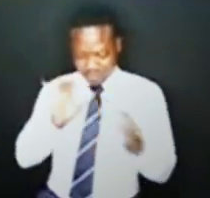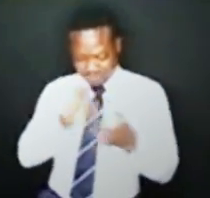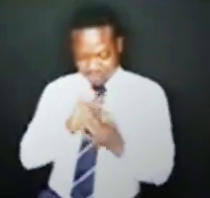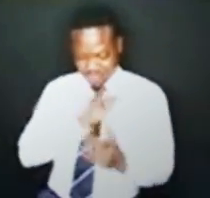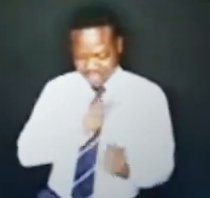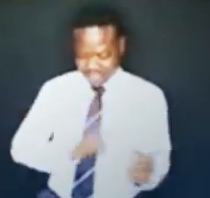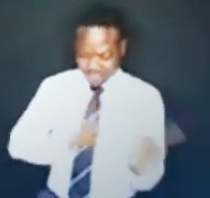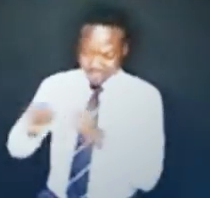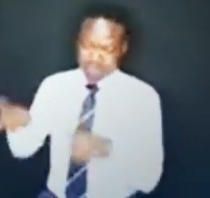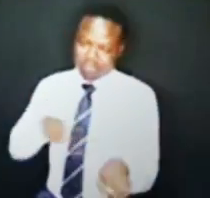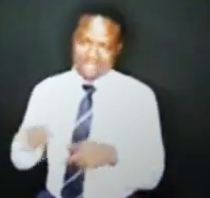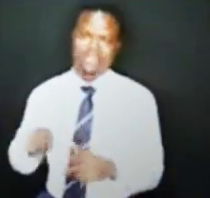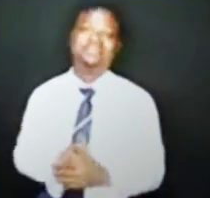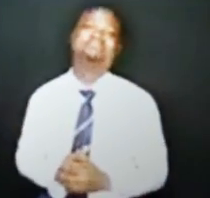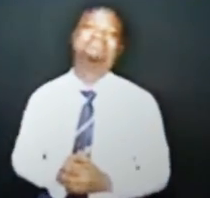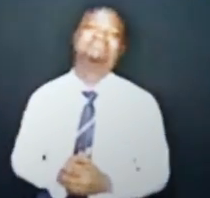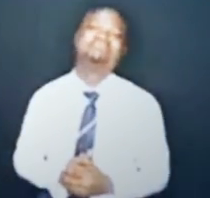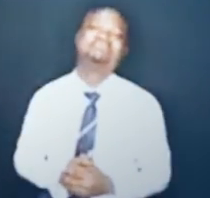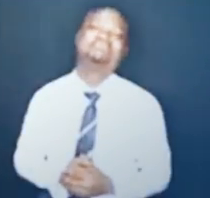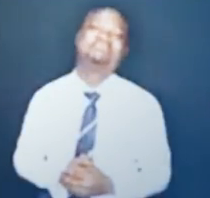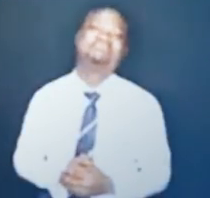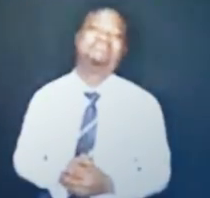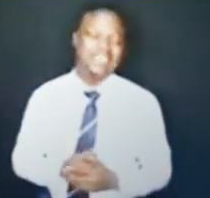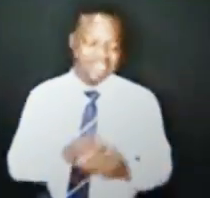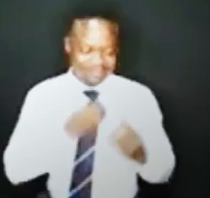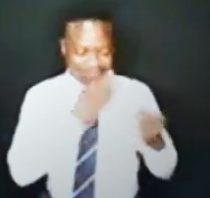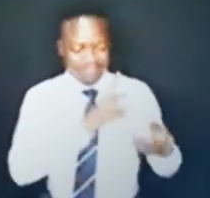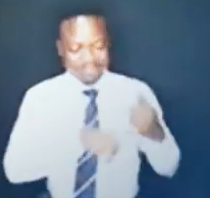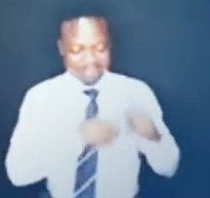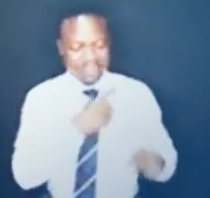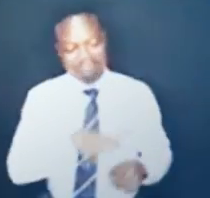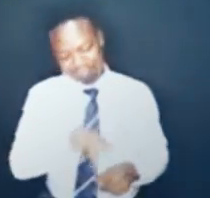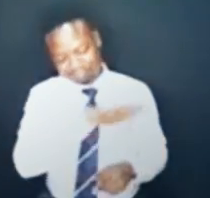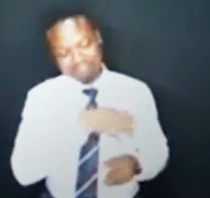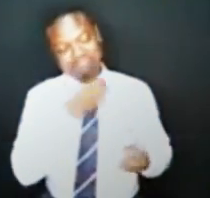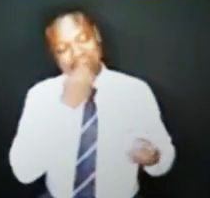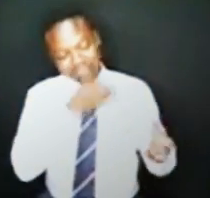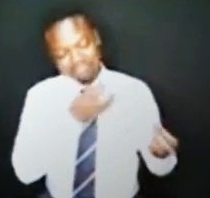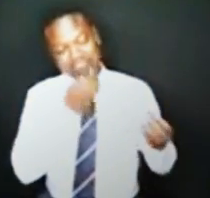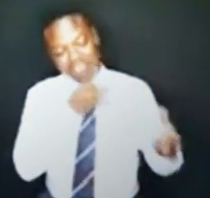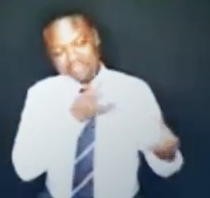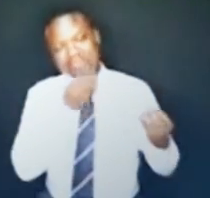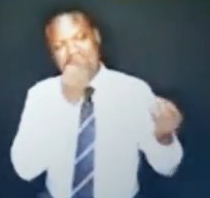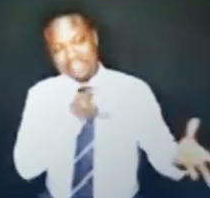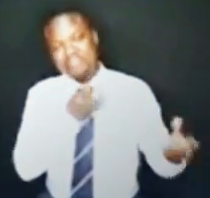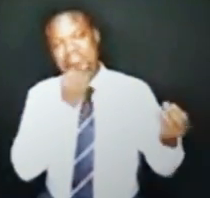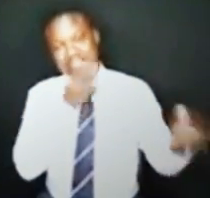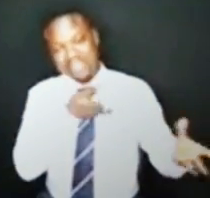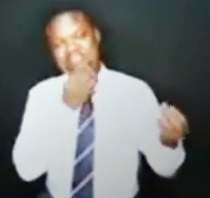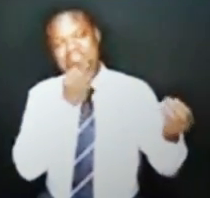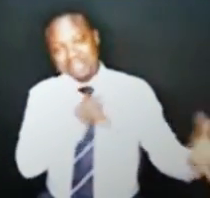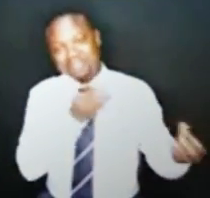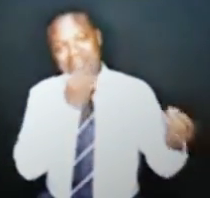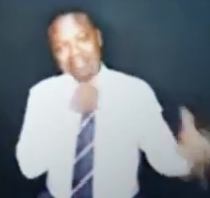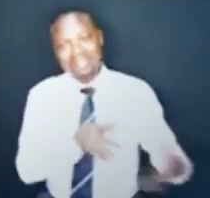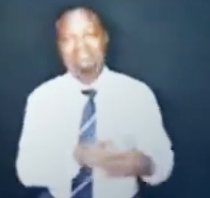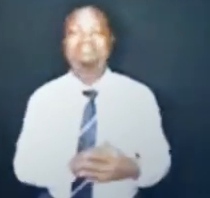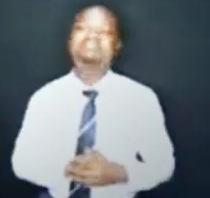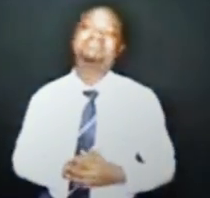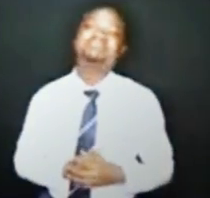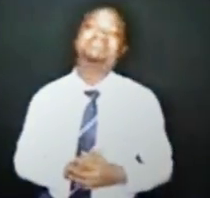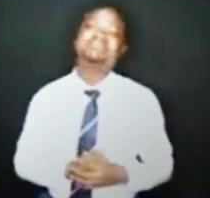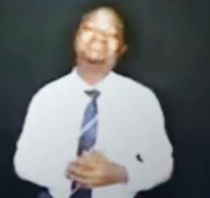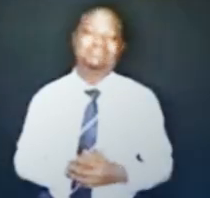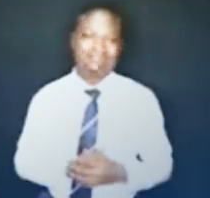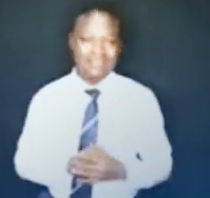a otoye no ase jeme nko ara na ochire nso we share me ni onhine eriko ni nche no.